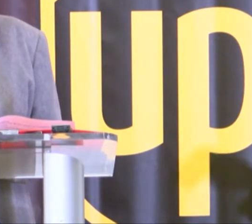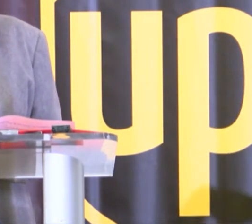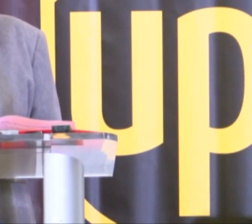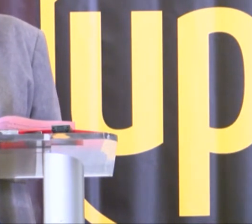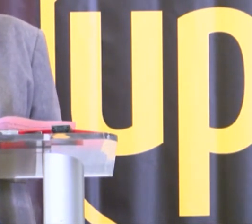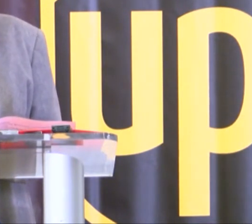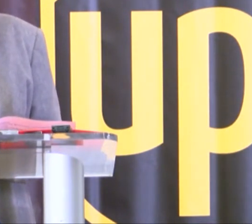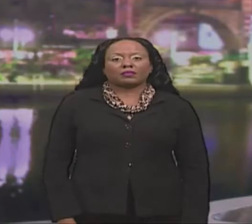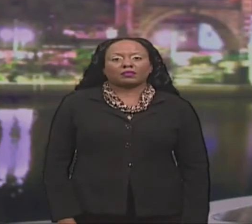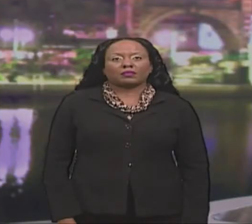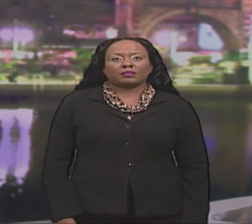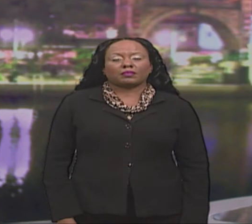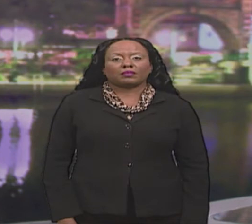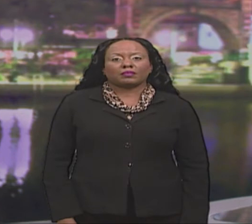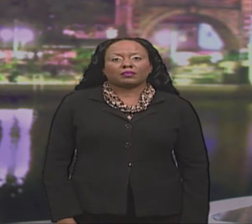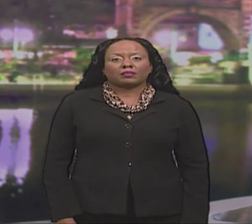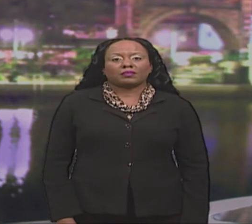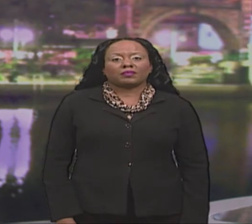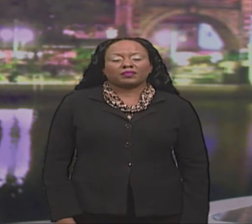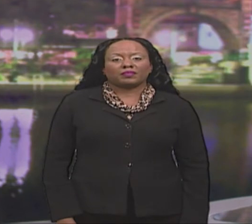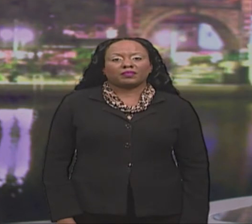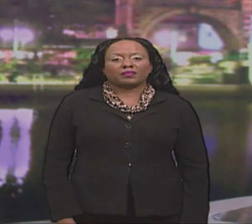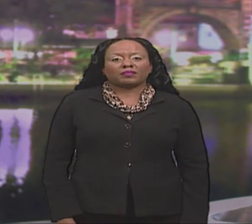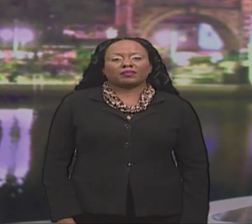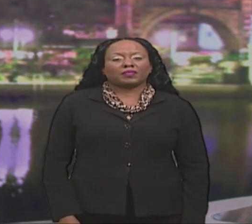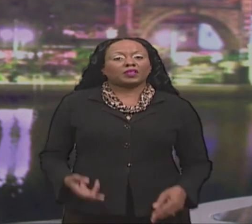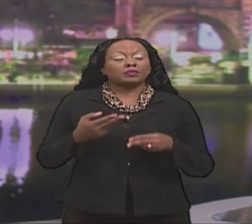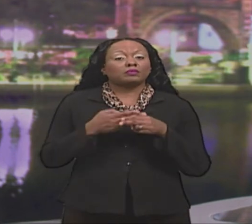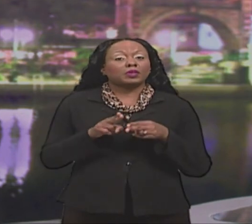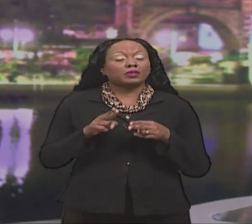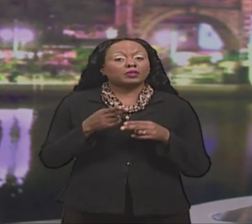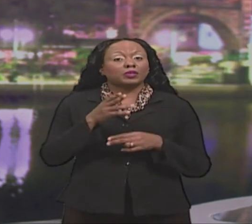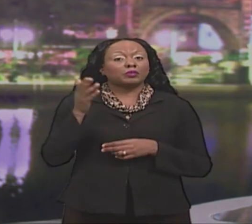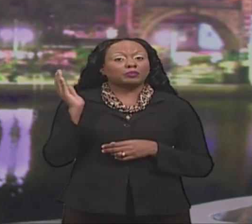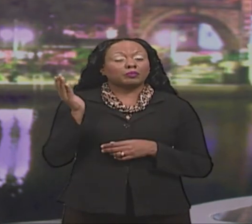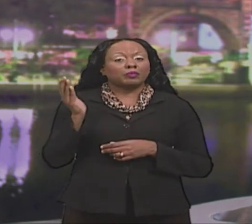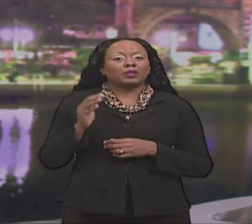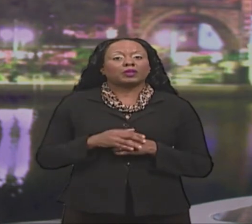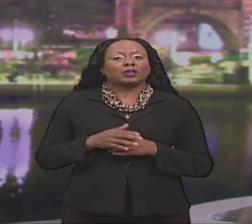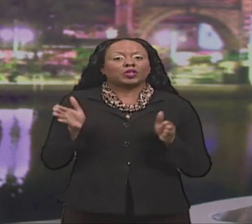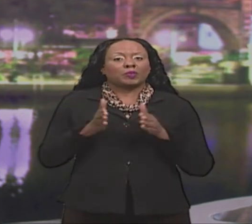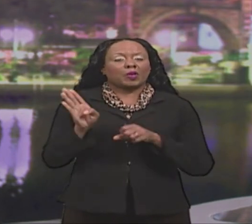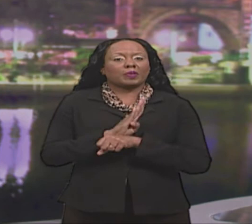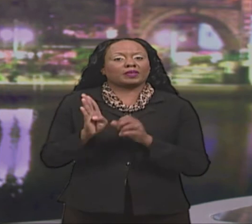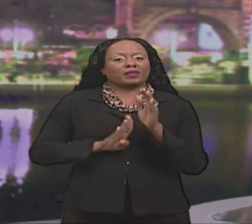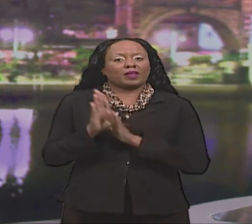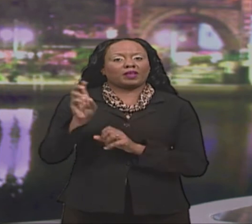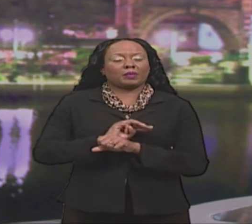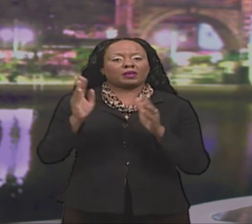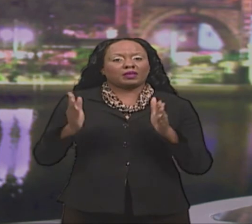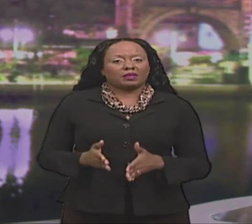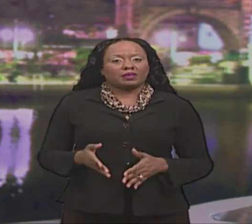the teens participating in the program. And in his brief remarks, Small Business Development Minister Donville Innes